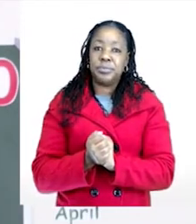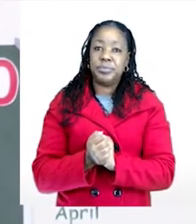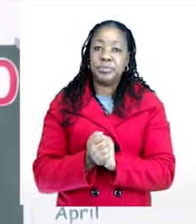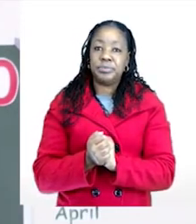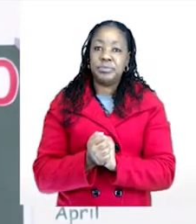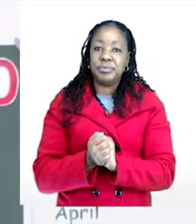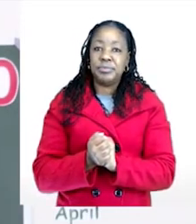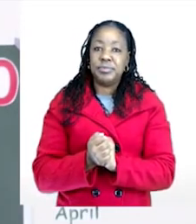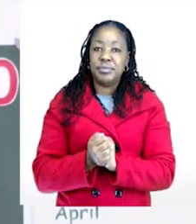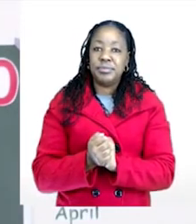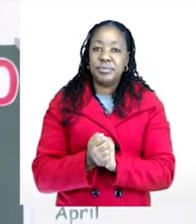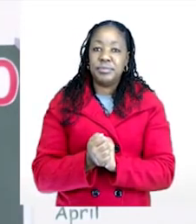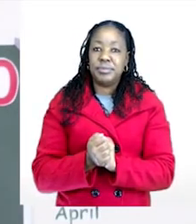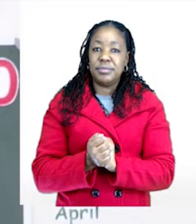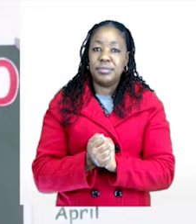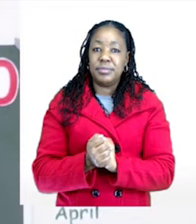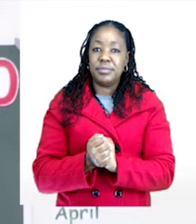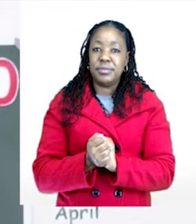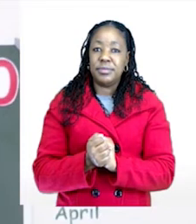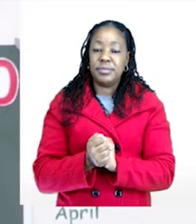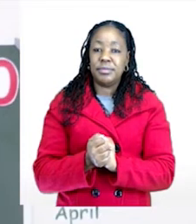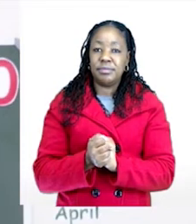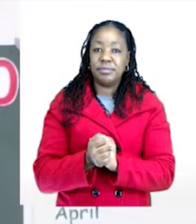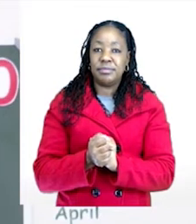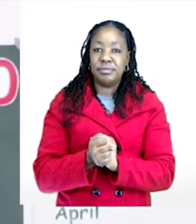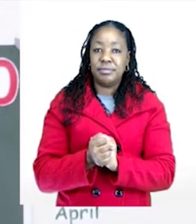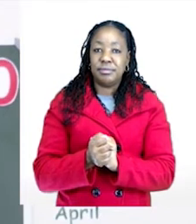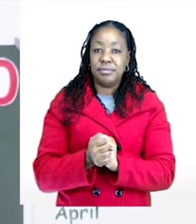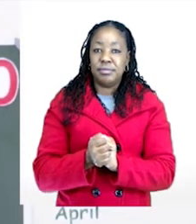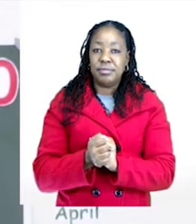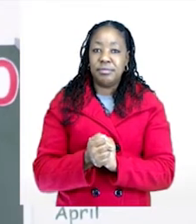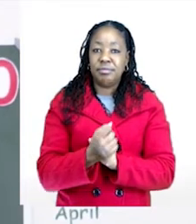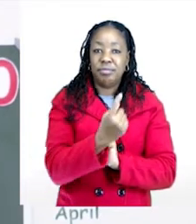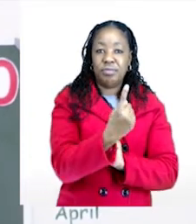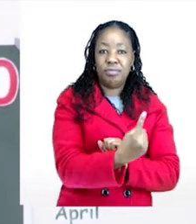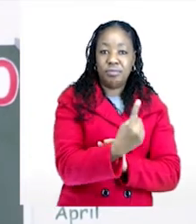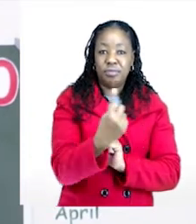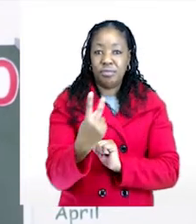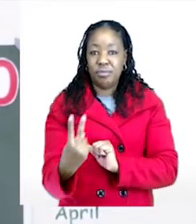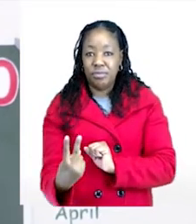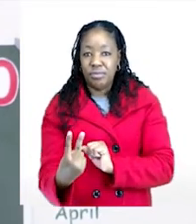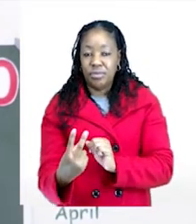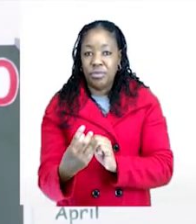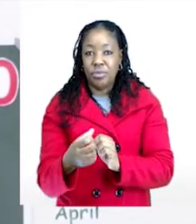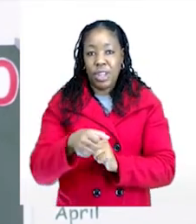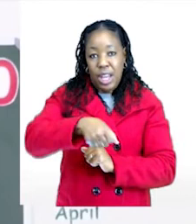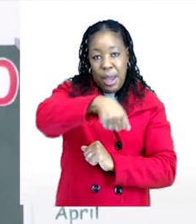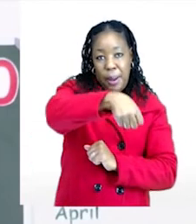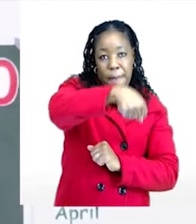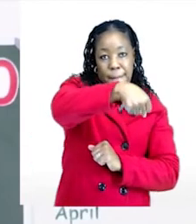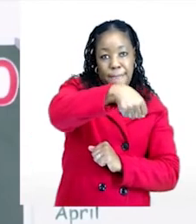have. If we look at these 2 buckets, the one in the middle has